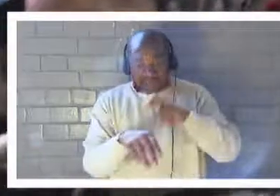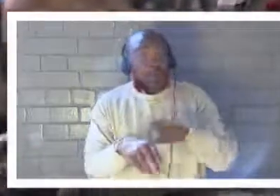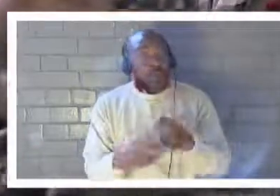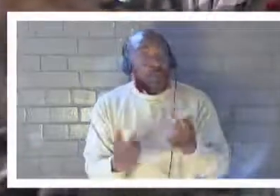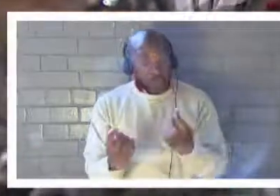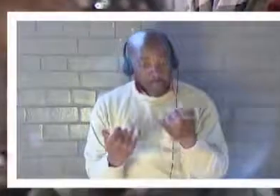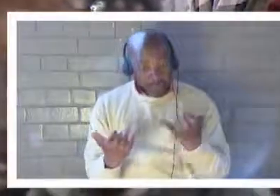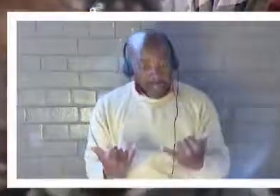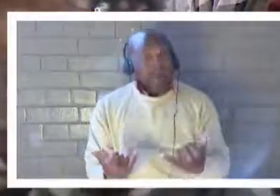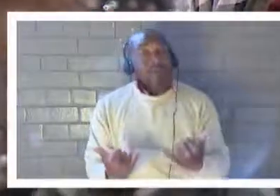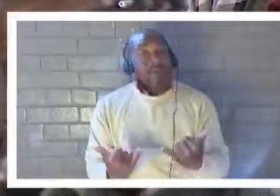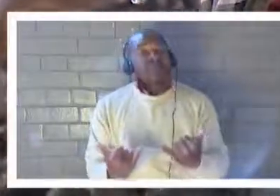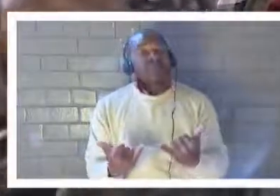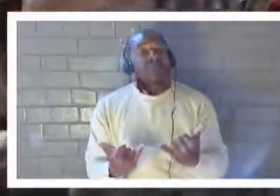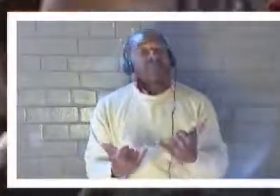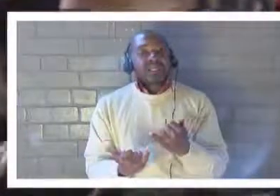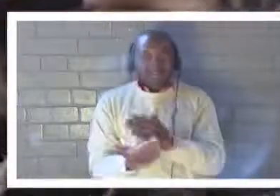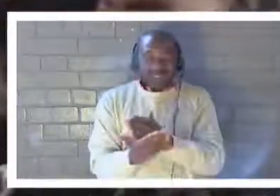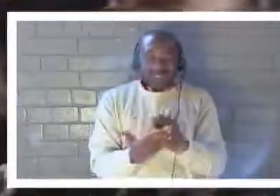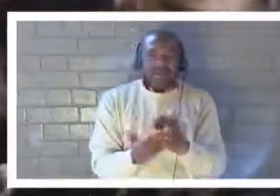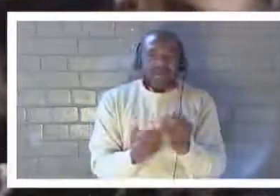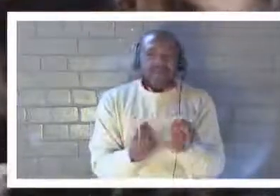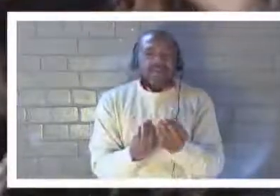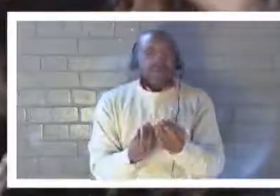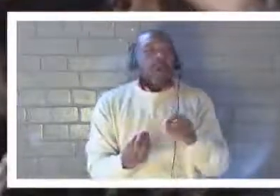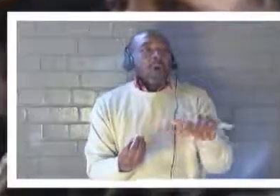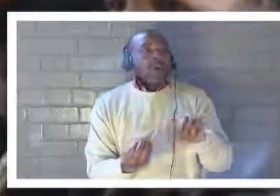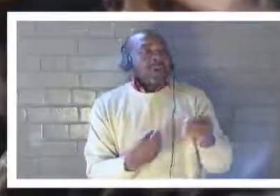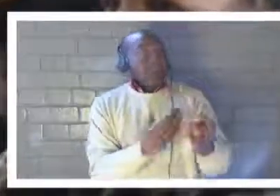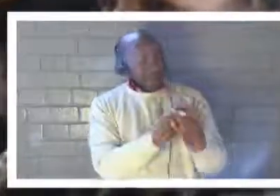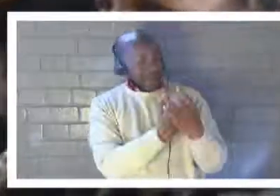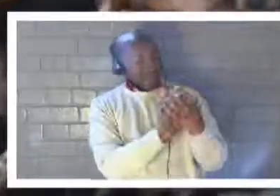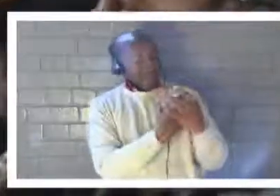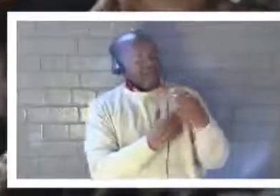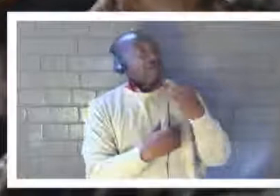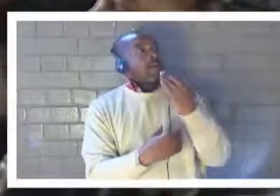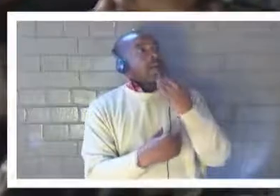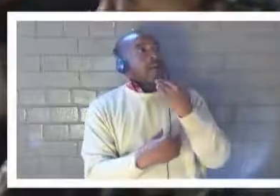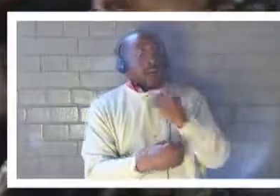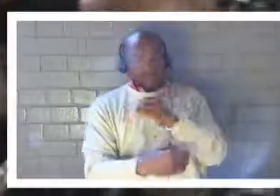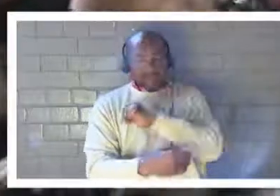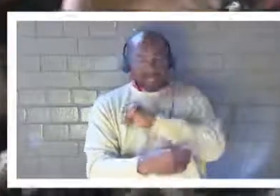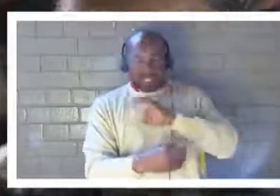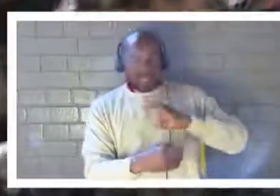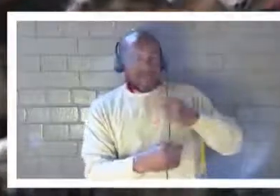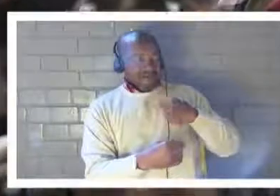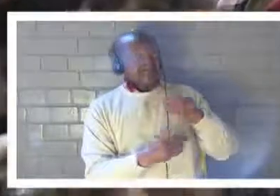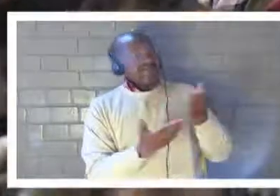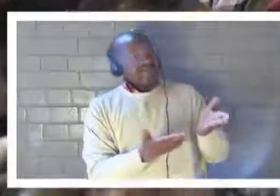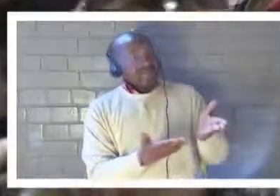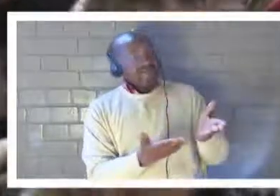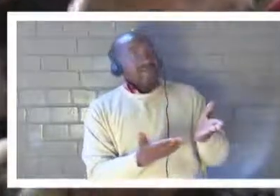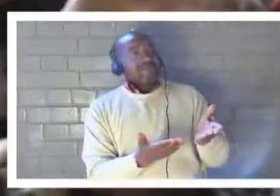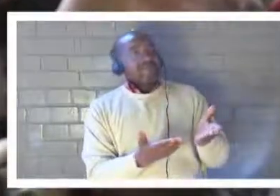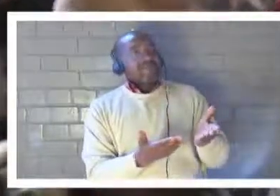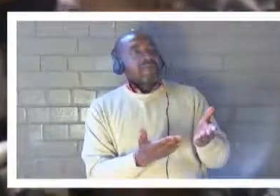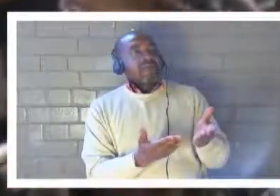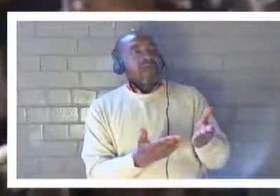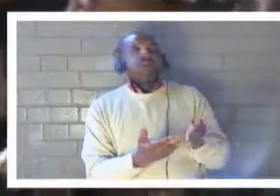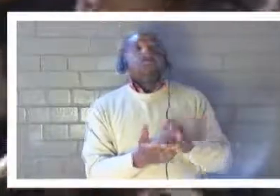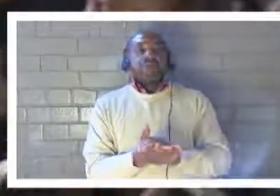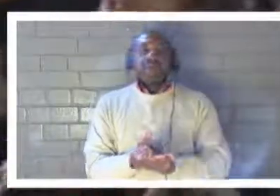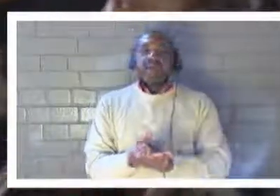me again, okay, it's almost what I said to say. We had increased the demand for